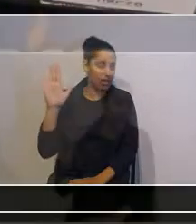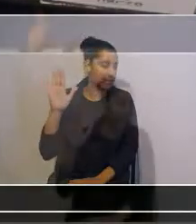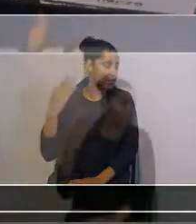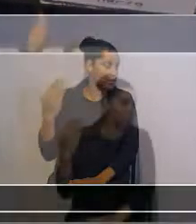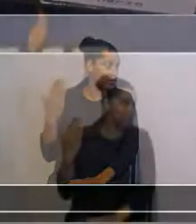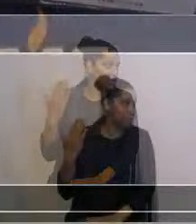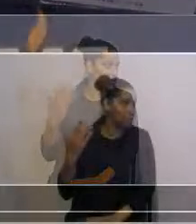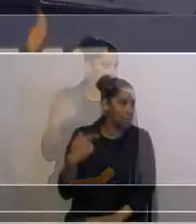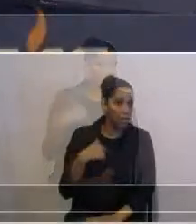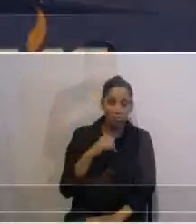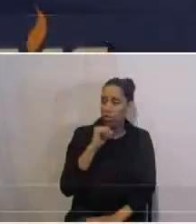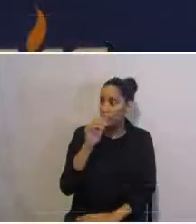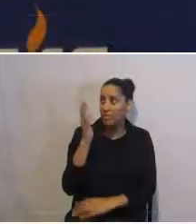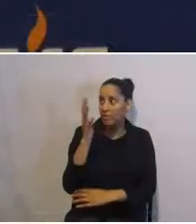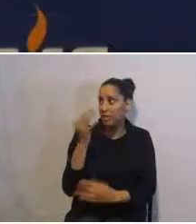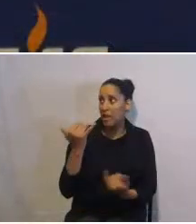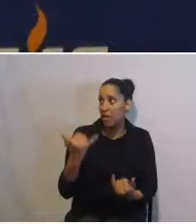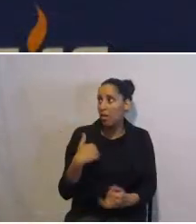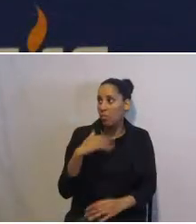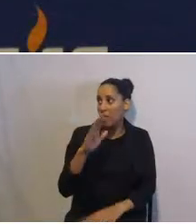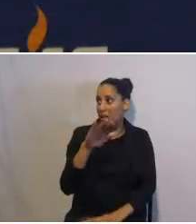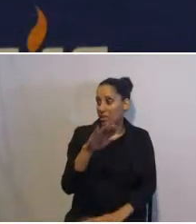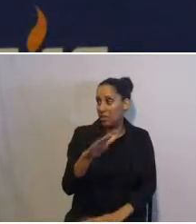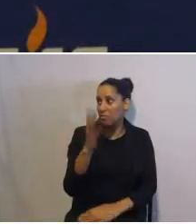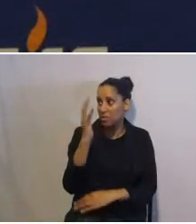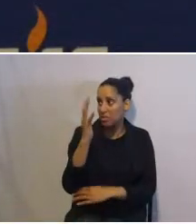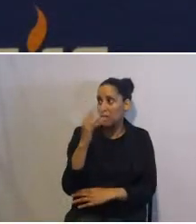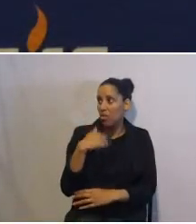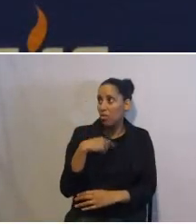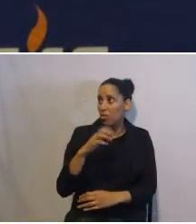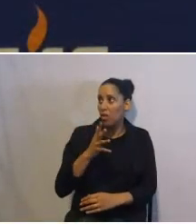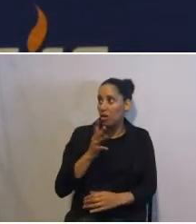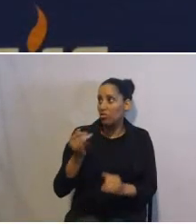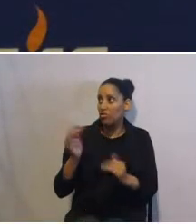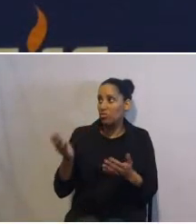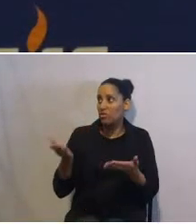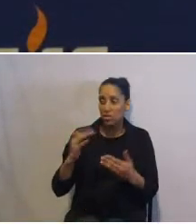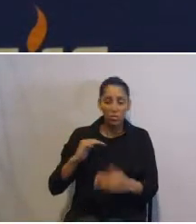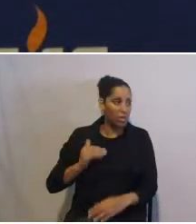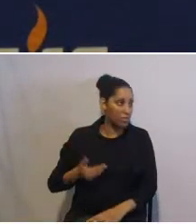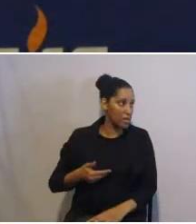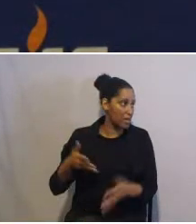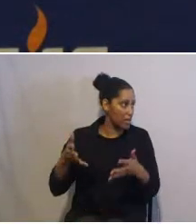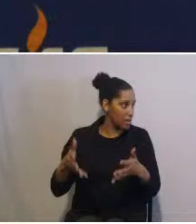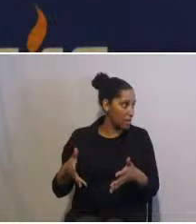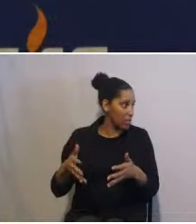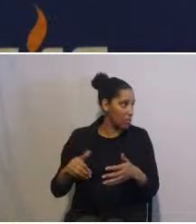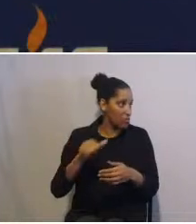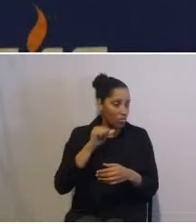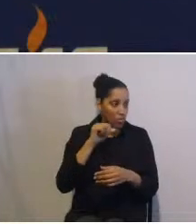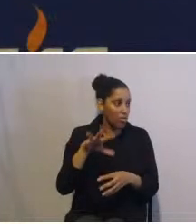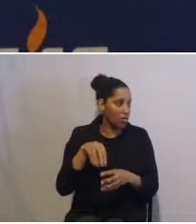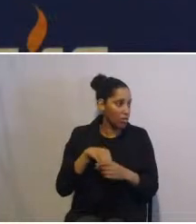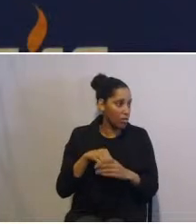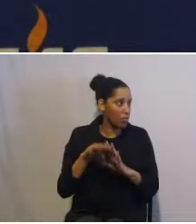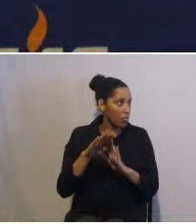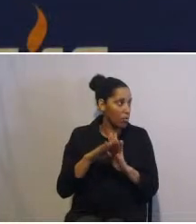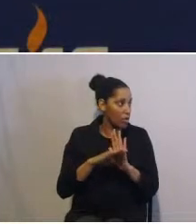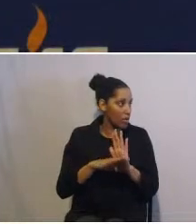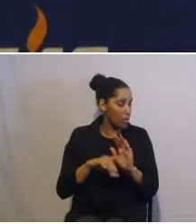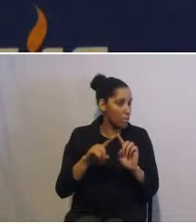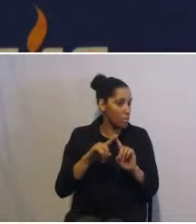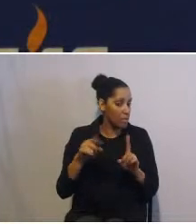not presenting now, Chair. I'm presenting later. I just want to introduce the ladies here that were not part of the program, but I've spoke to